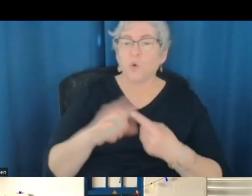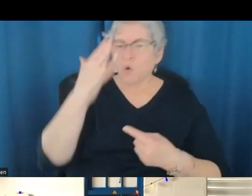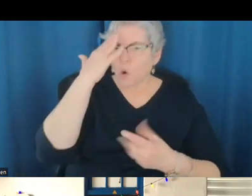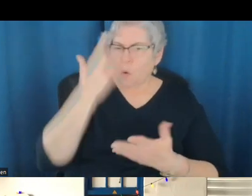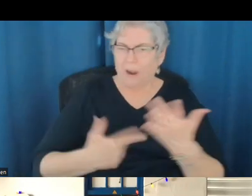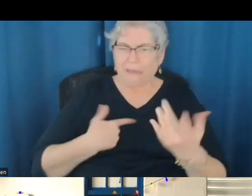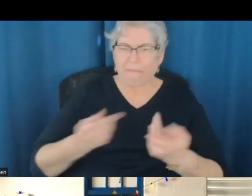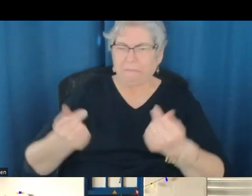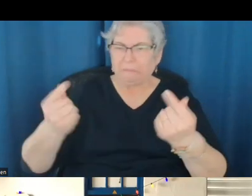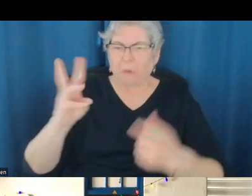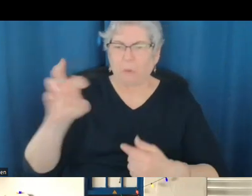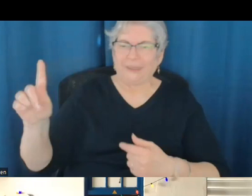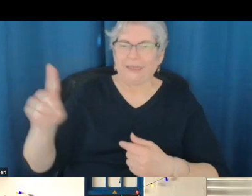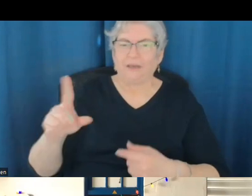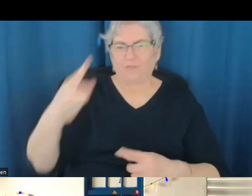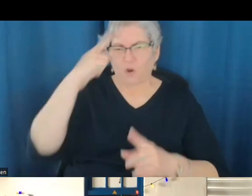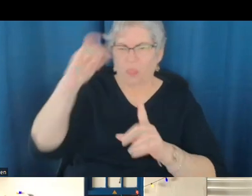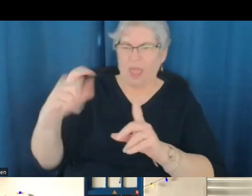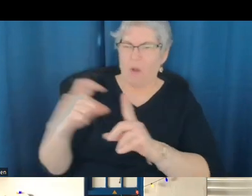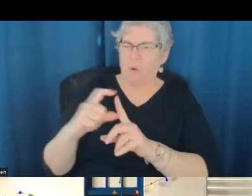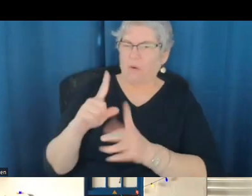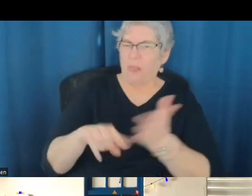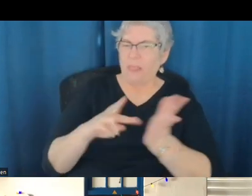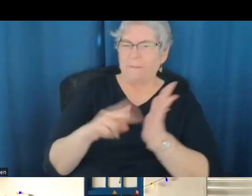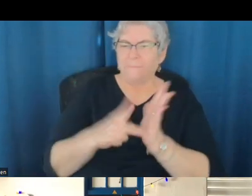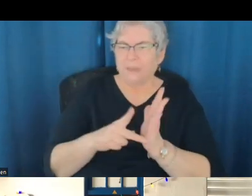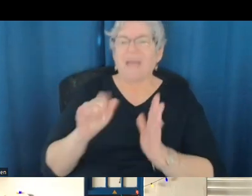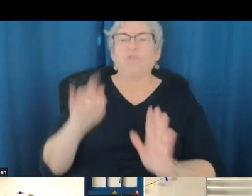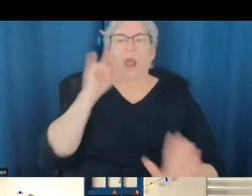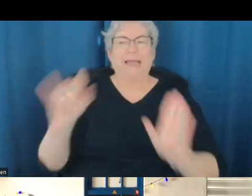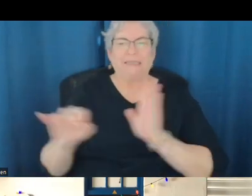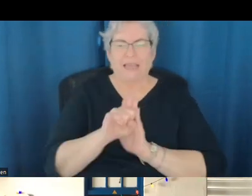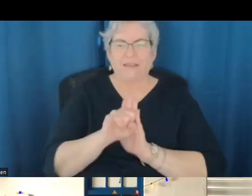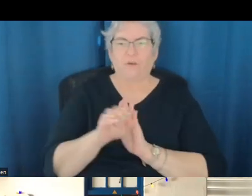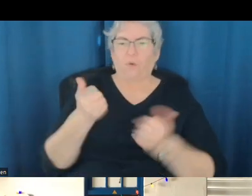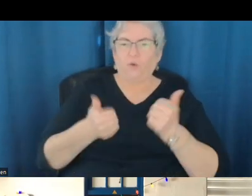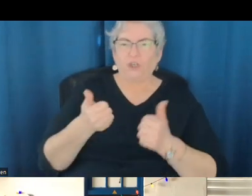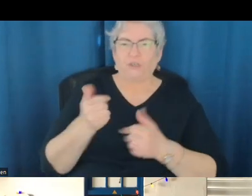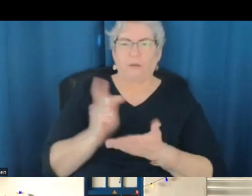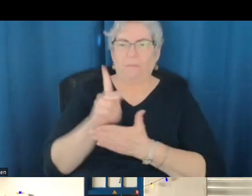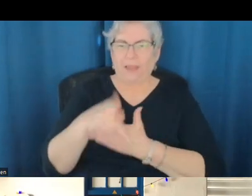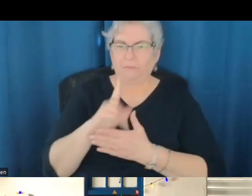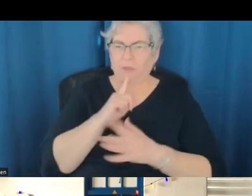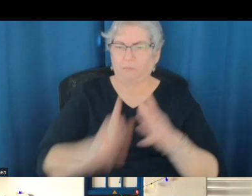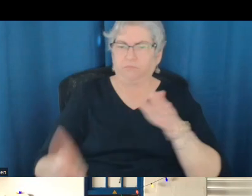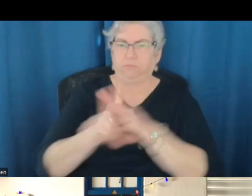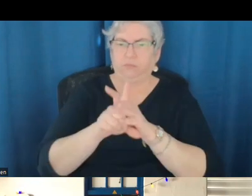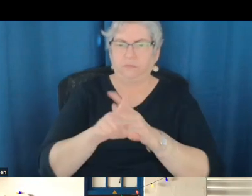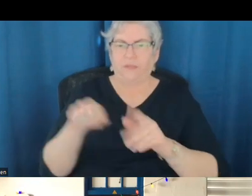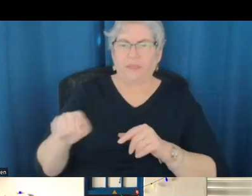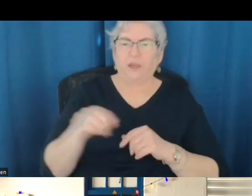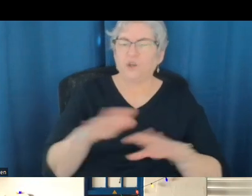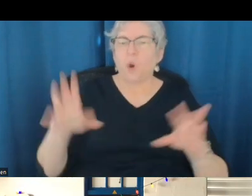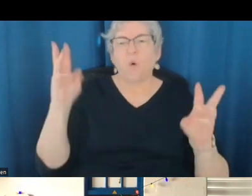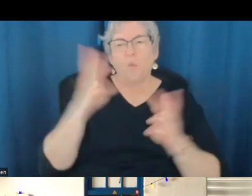weed, you'll need to define the term for yourself and begin to learn to identify the plants that appear in your plot. Don't